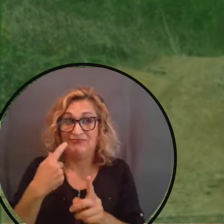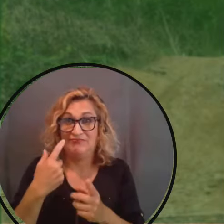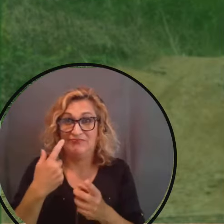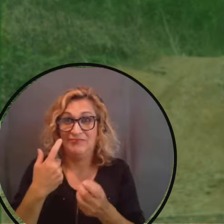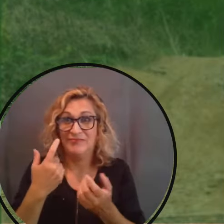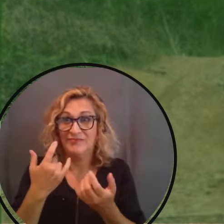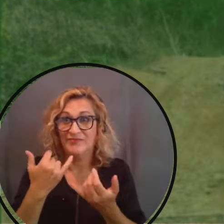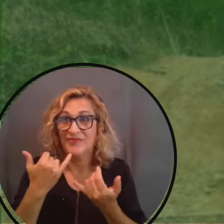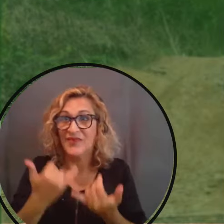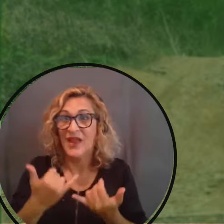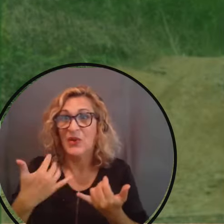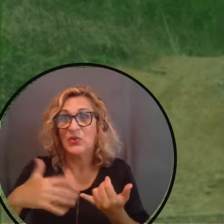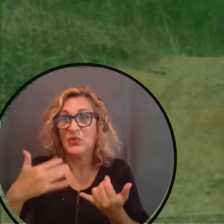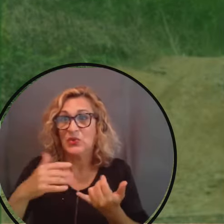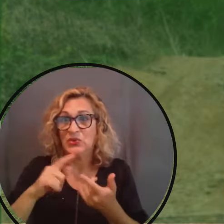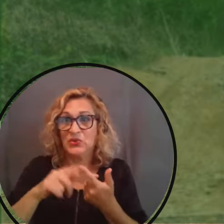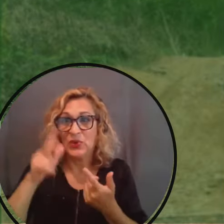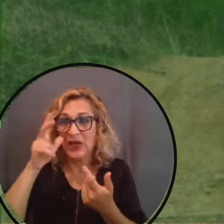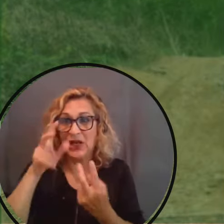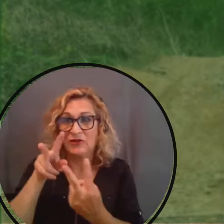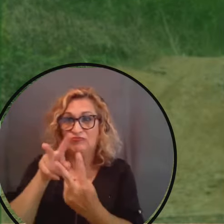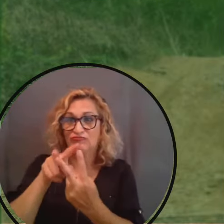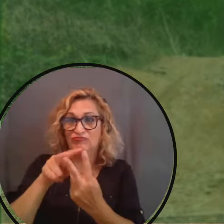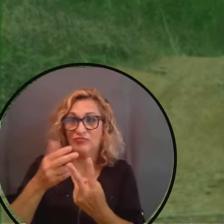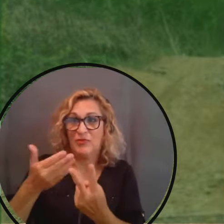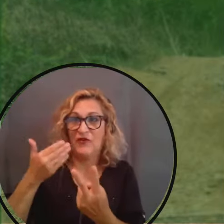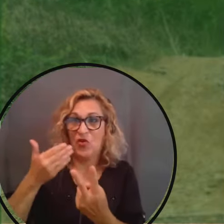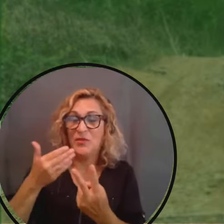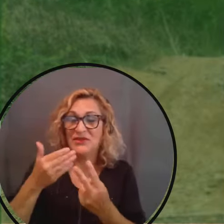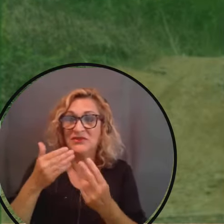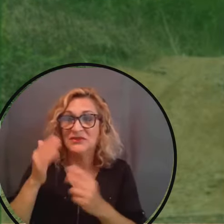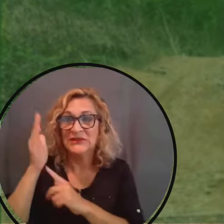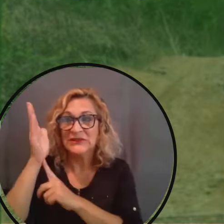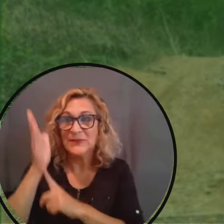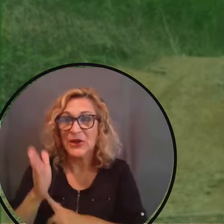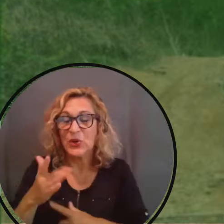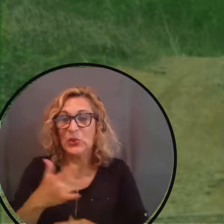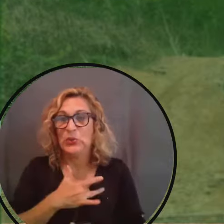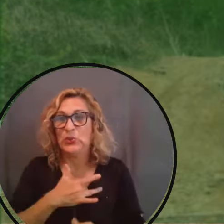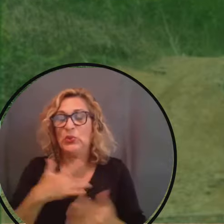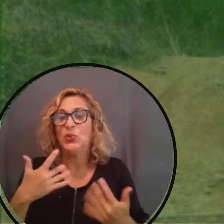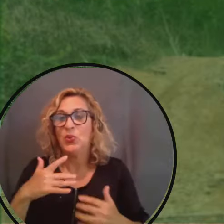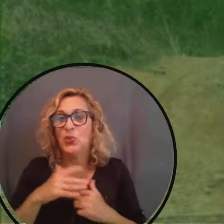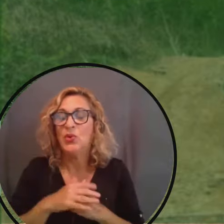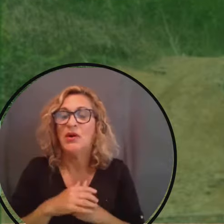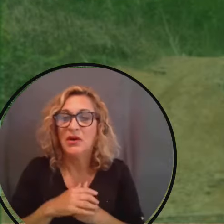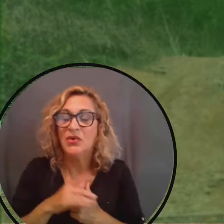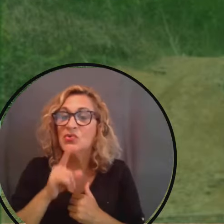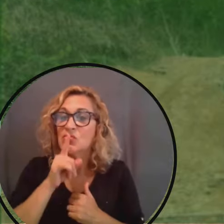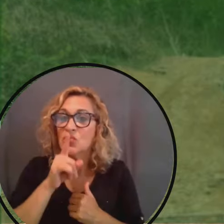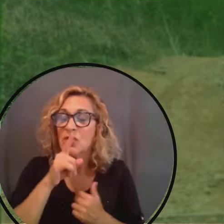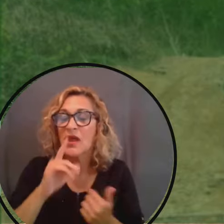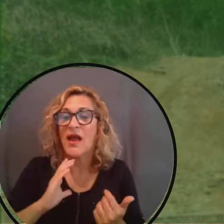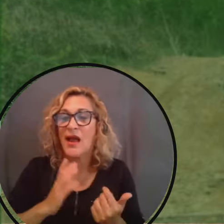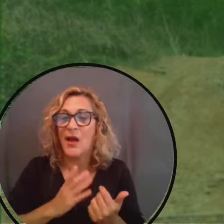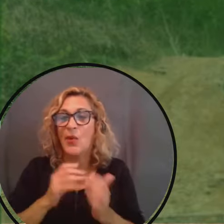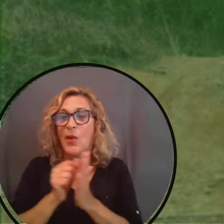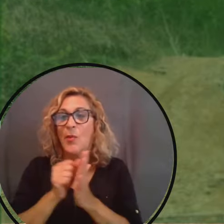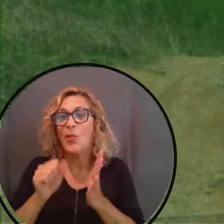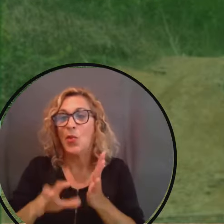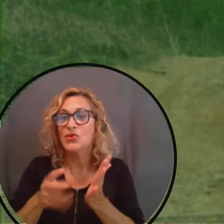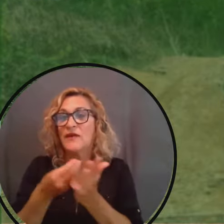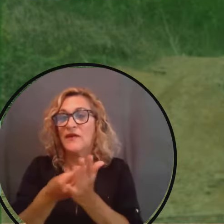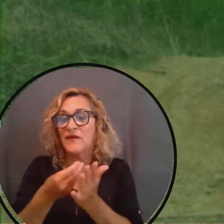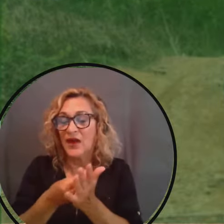two former speakers is that really truthfully, our abortion fund existed because